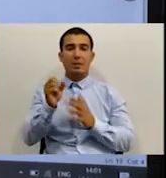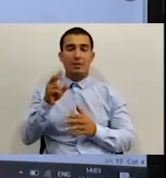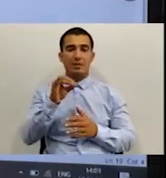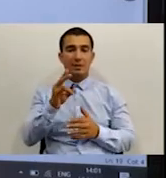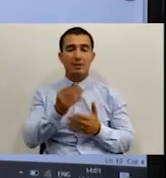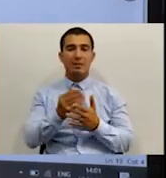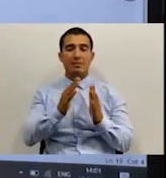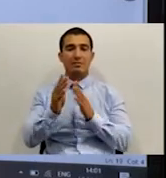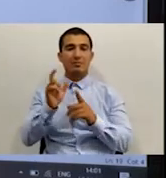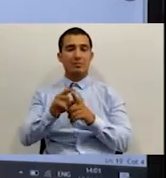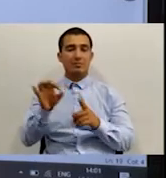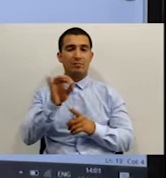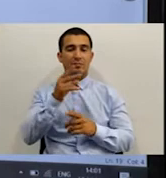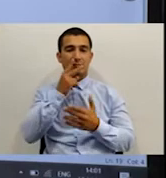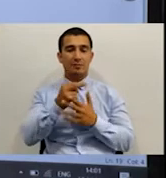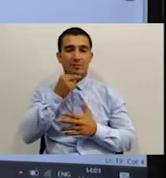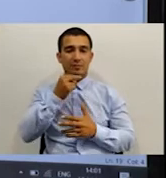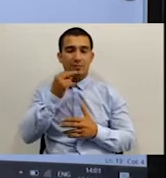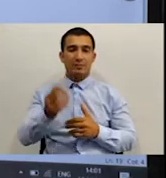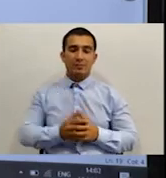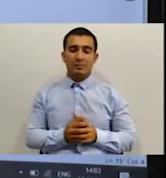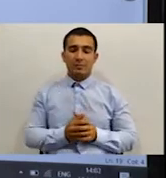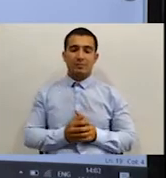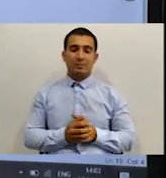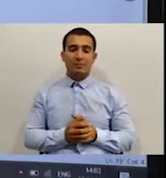for a in range